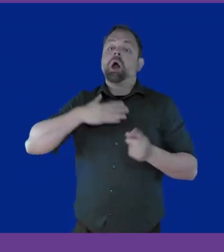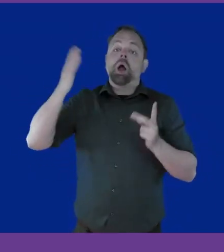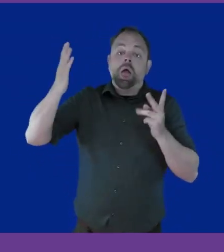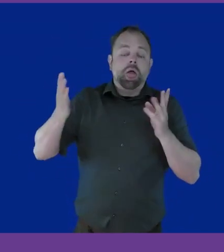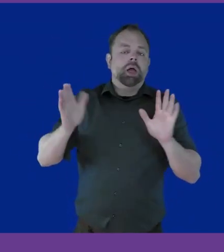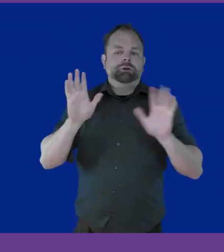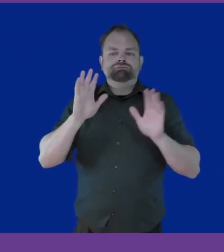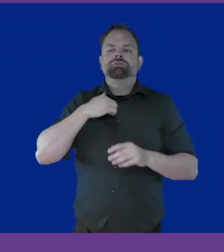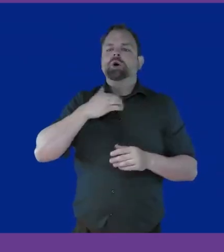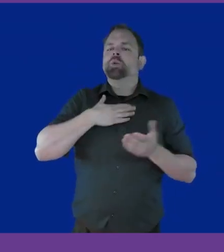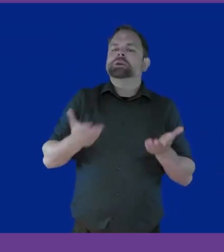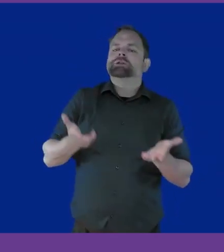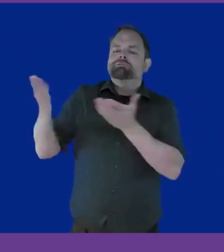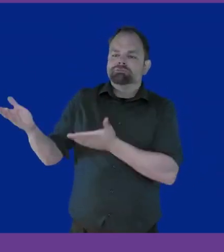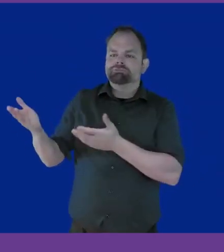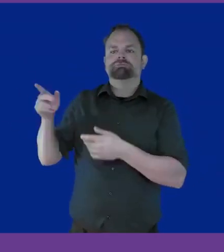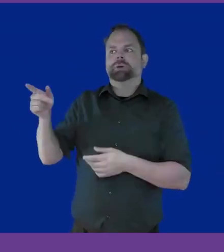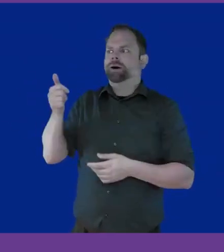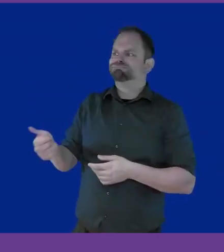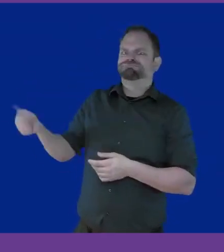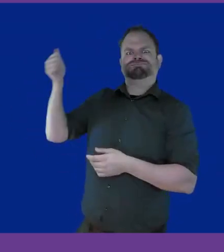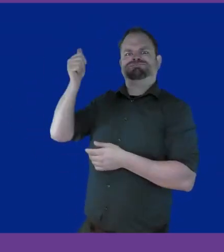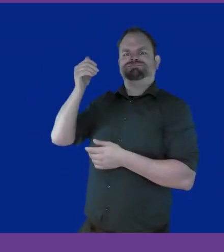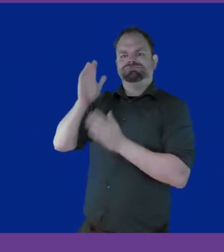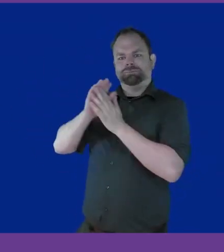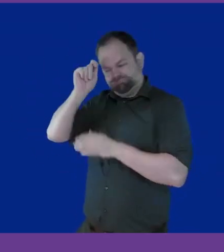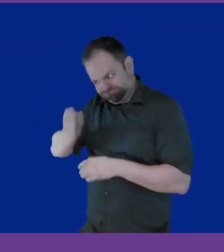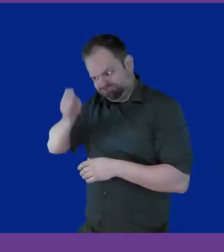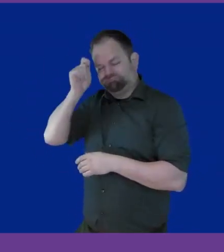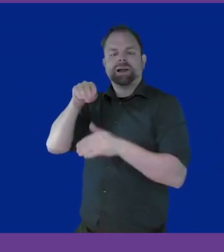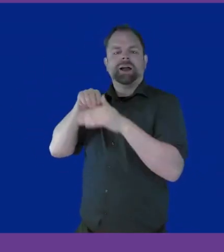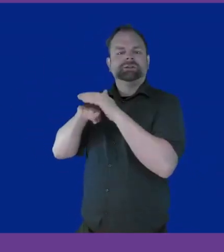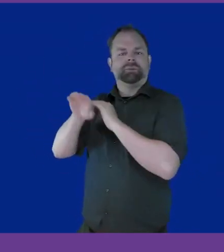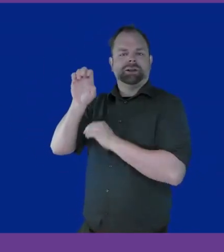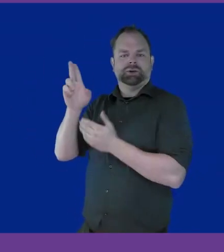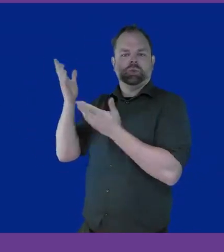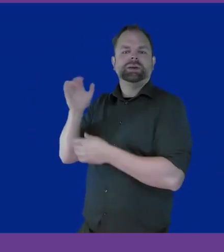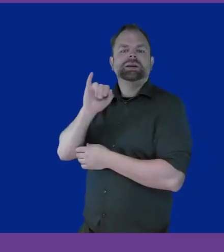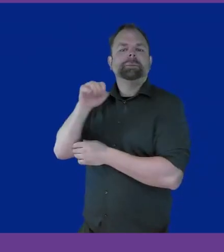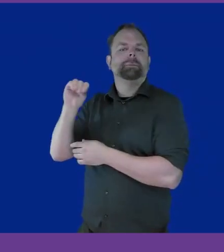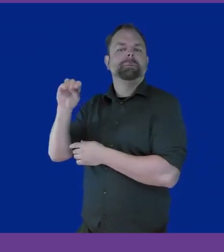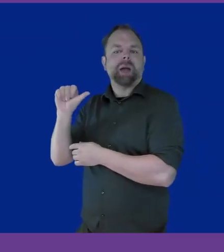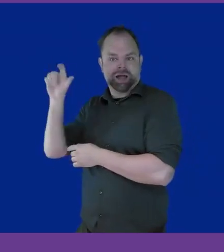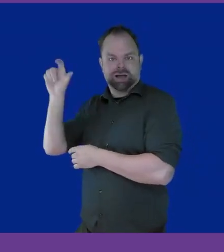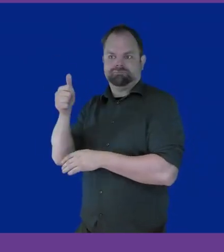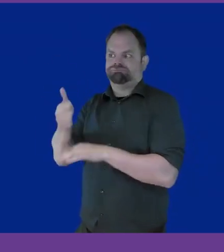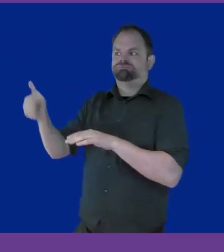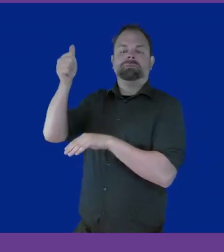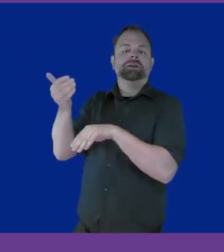Inmaculada Placencia. She is the senior expert on disability. Thank you.